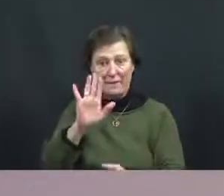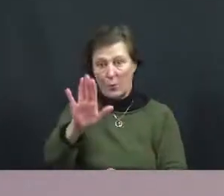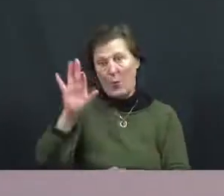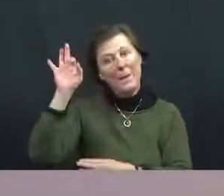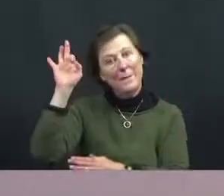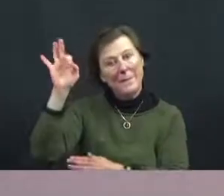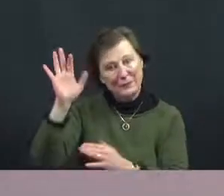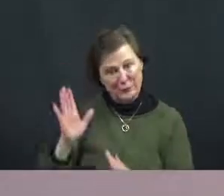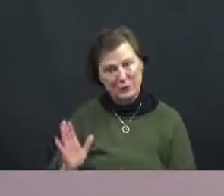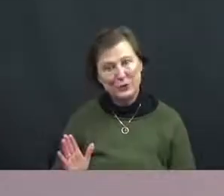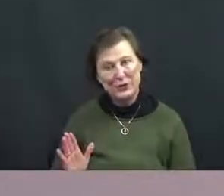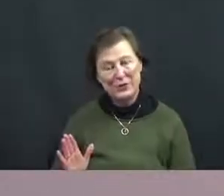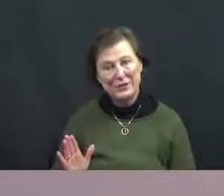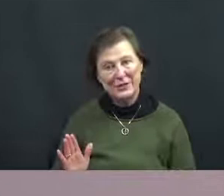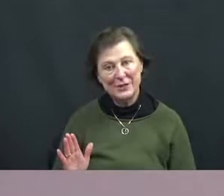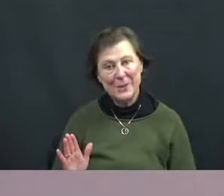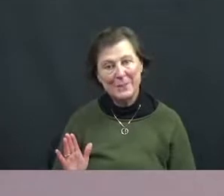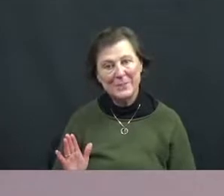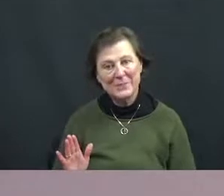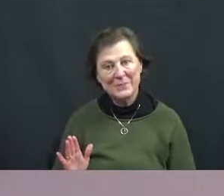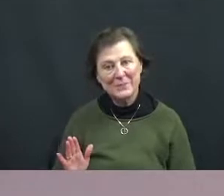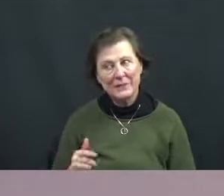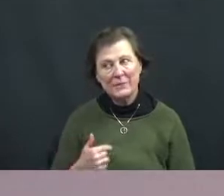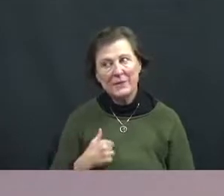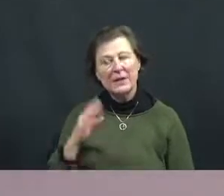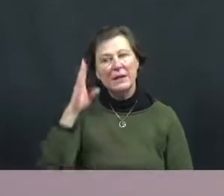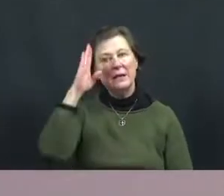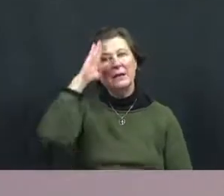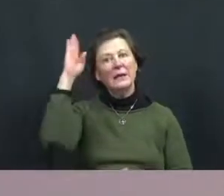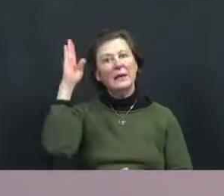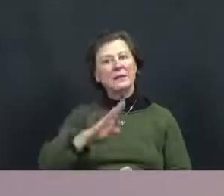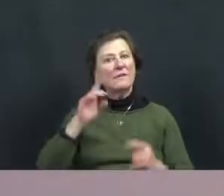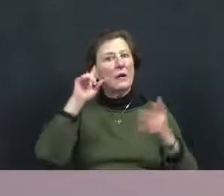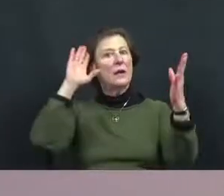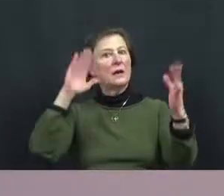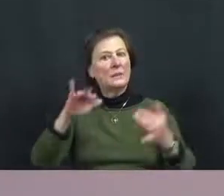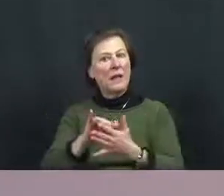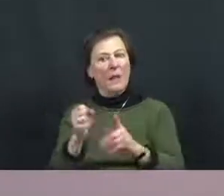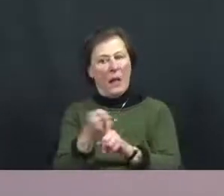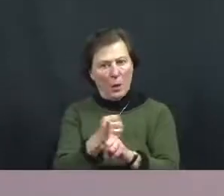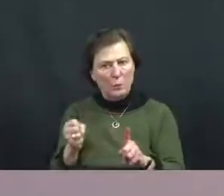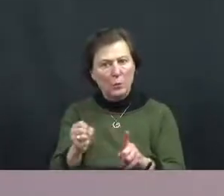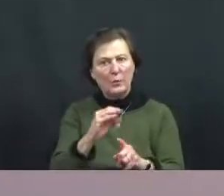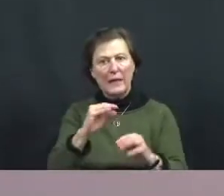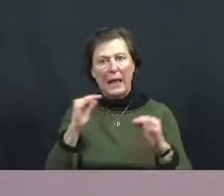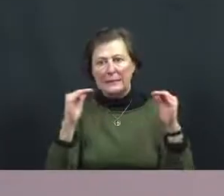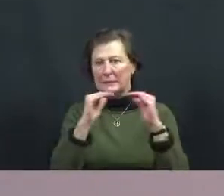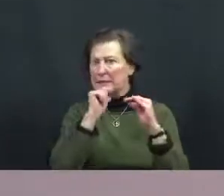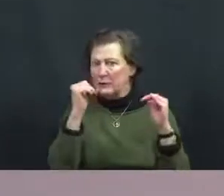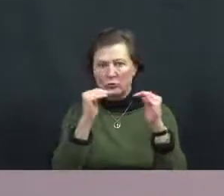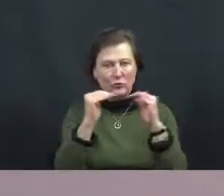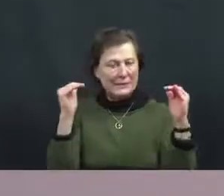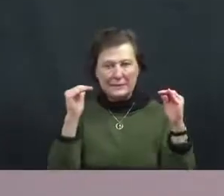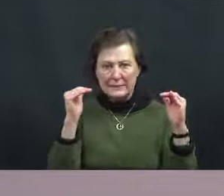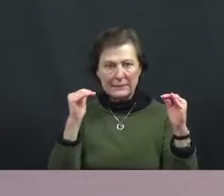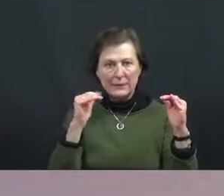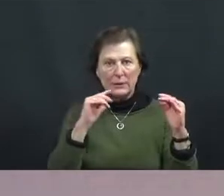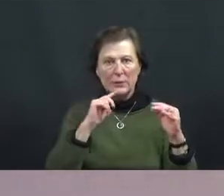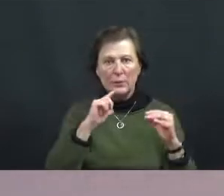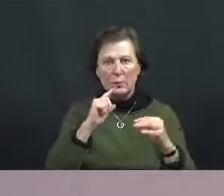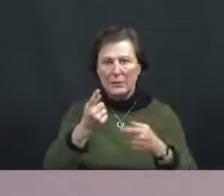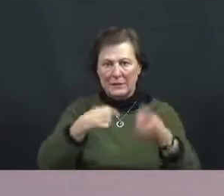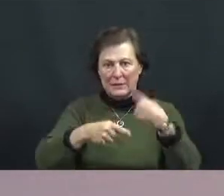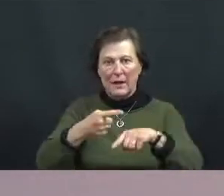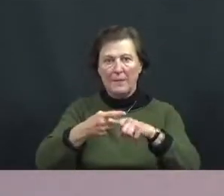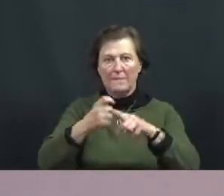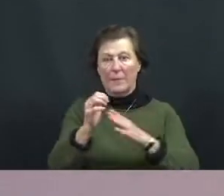minister. Yet I never expected that abuses and injustice would emanate from the